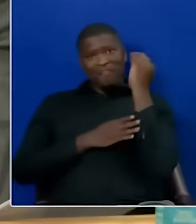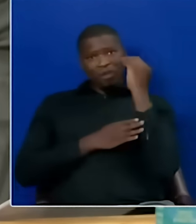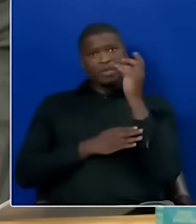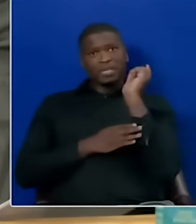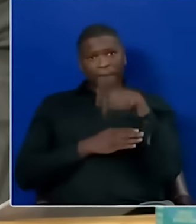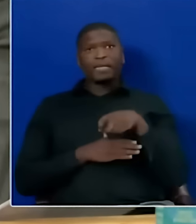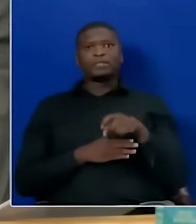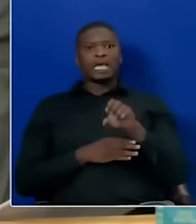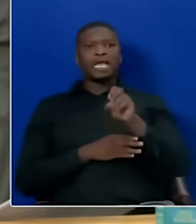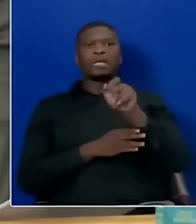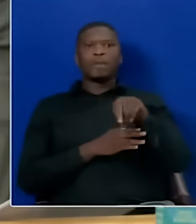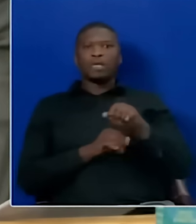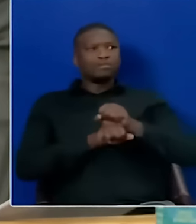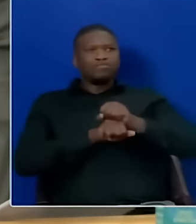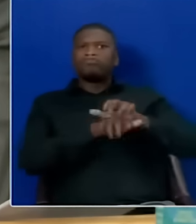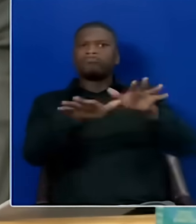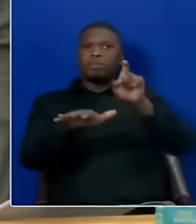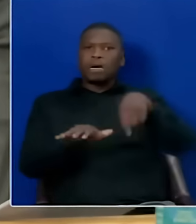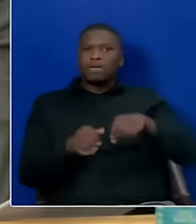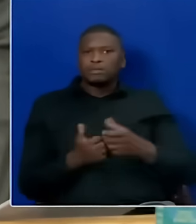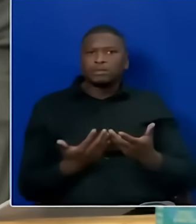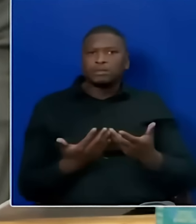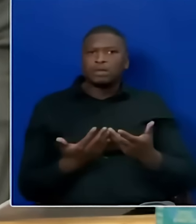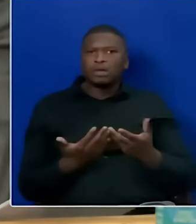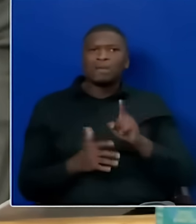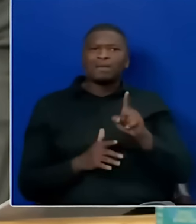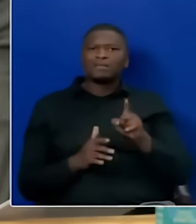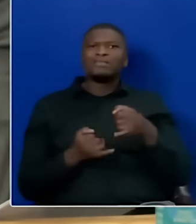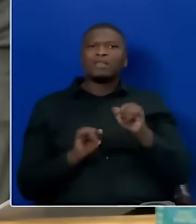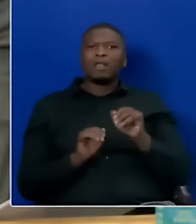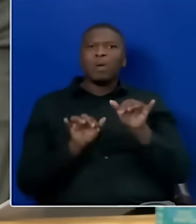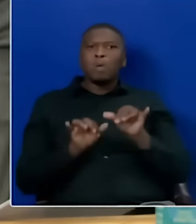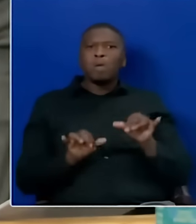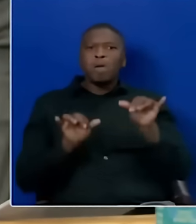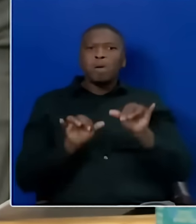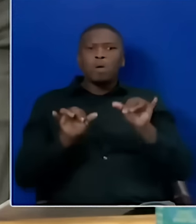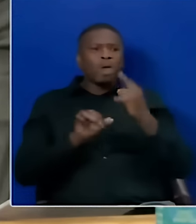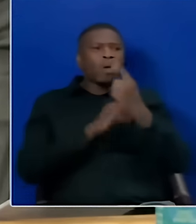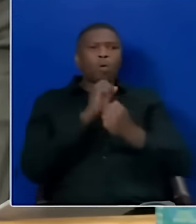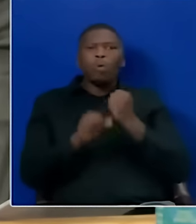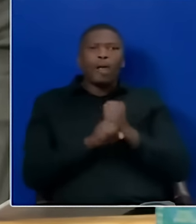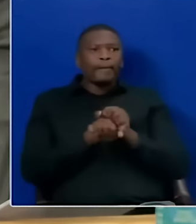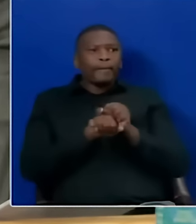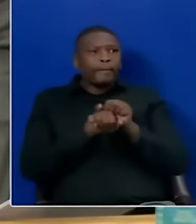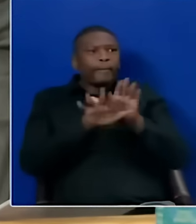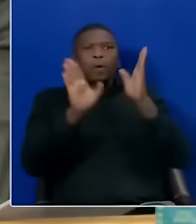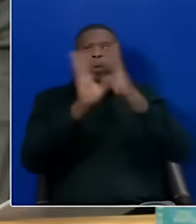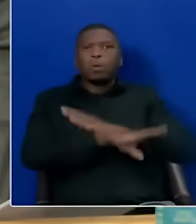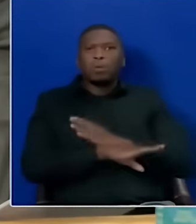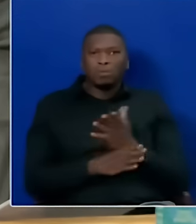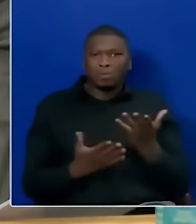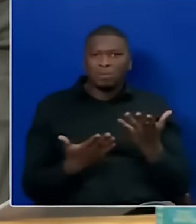in Bramley. They've had to wait for almost, for more than a year to get that information. It's been a lot of wasted